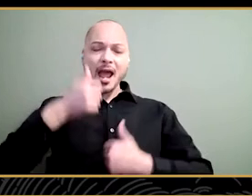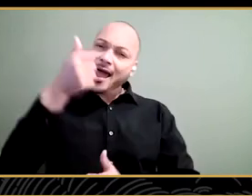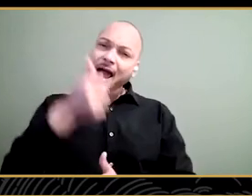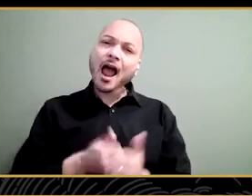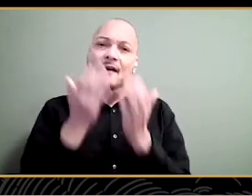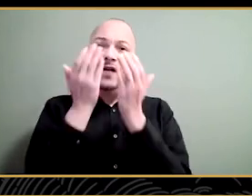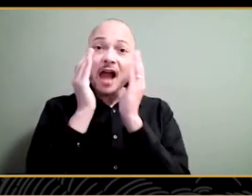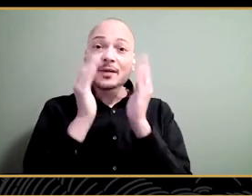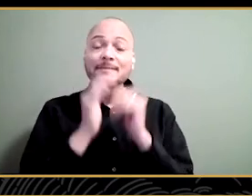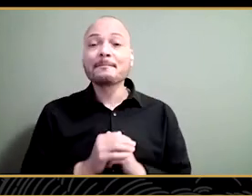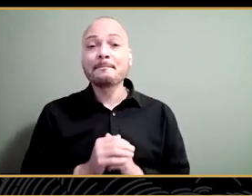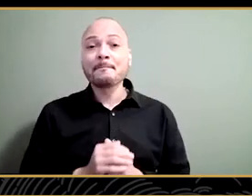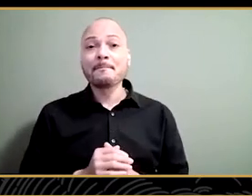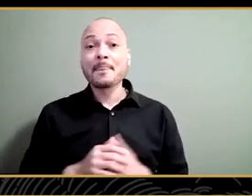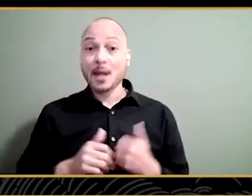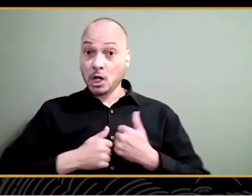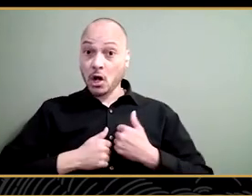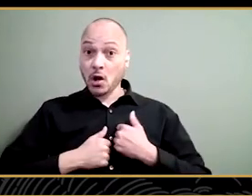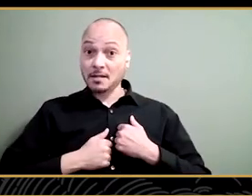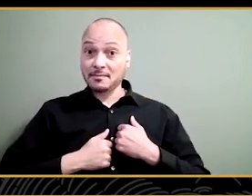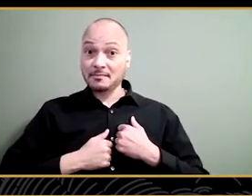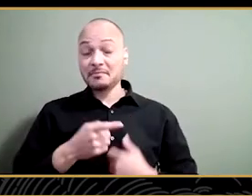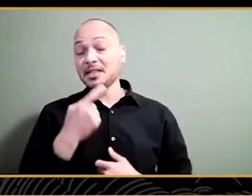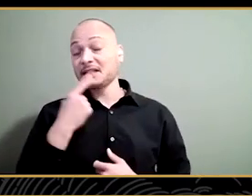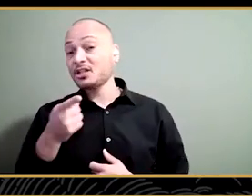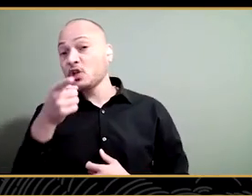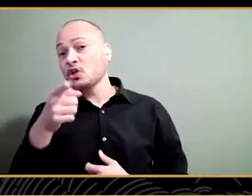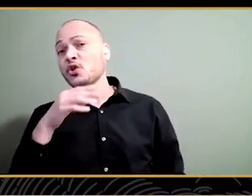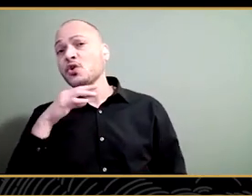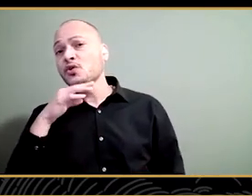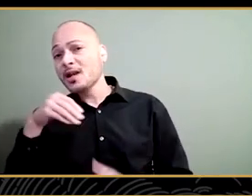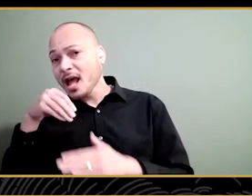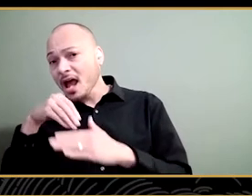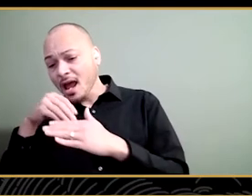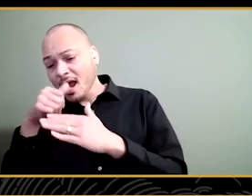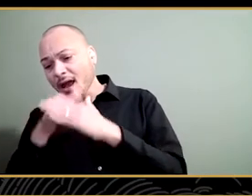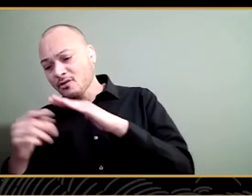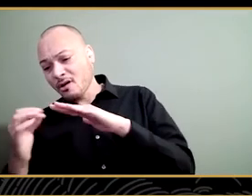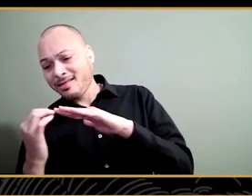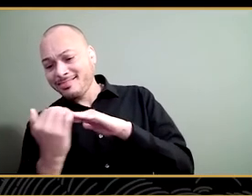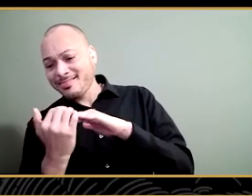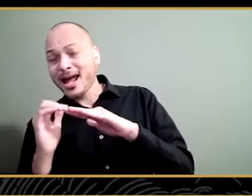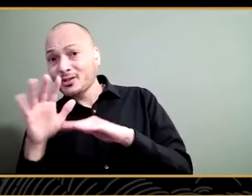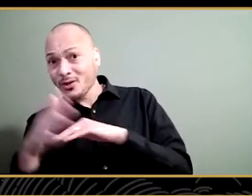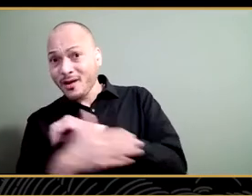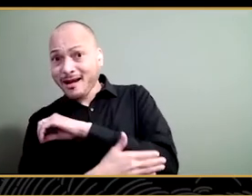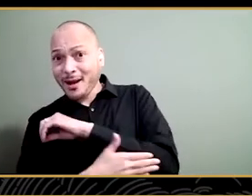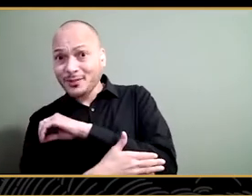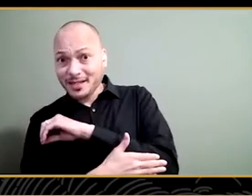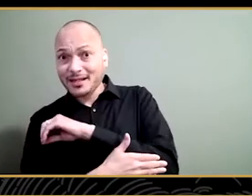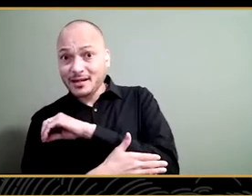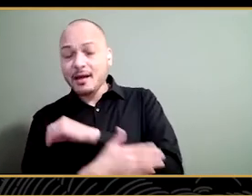In the army, he says, you are dirt under the nails of your country. My